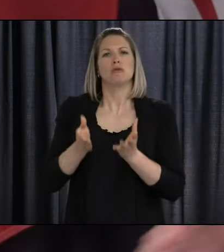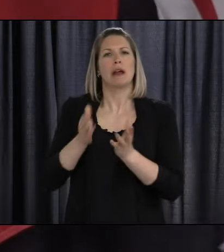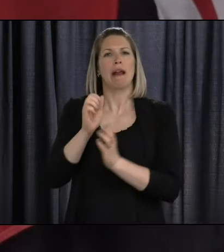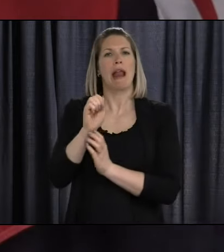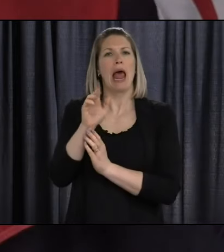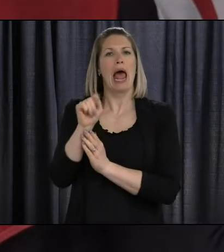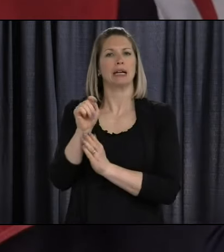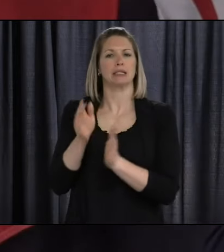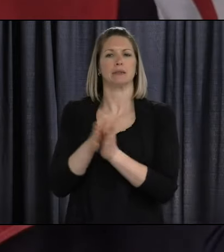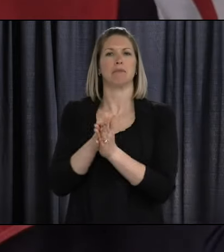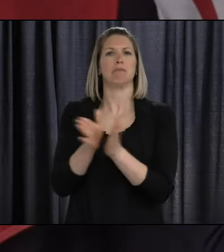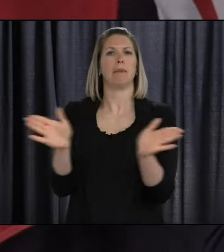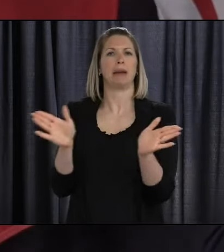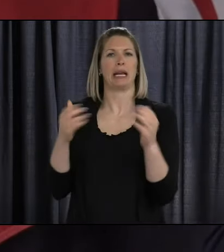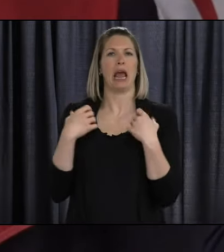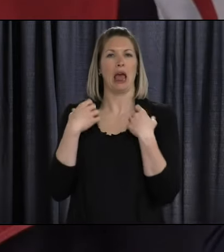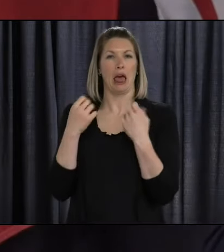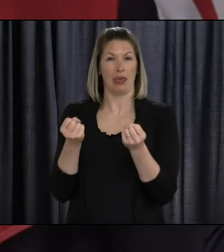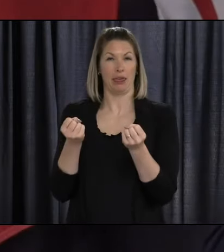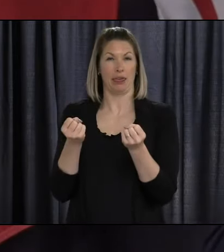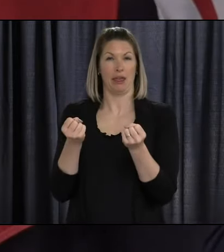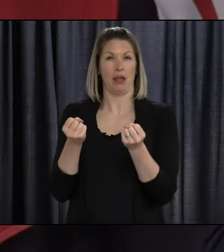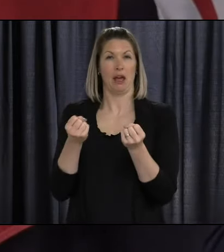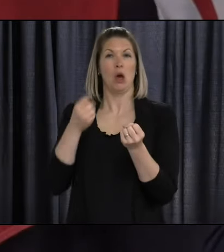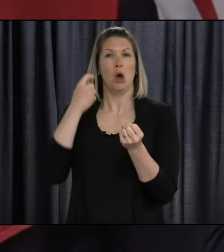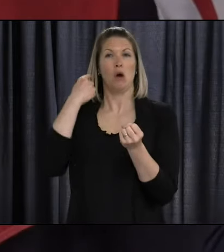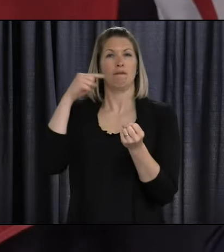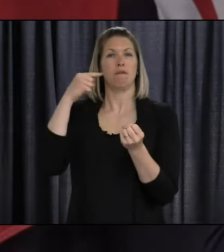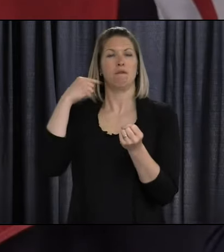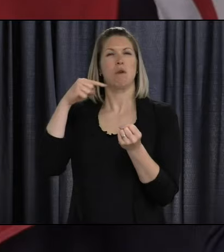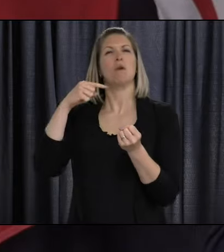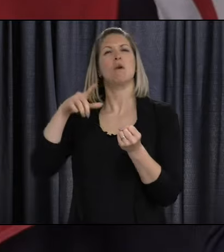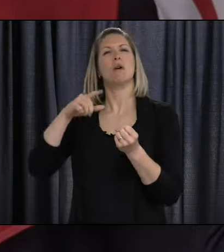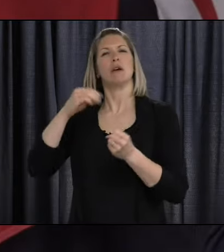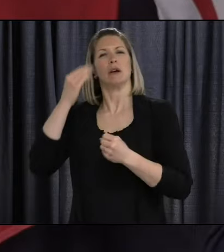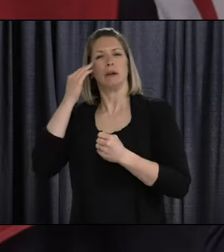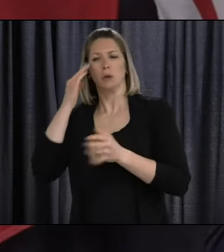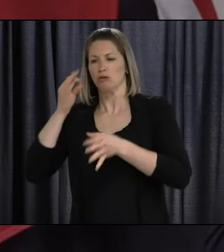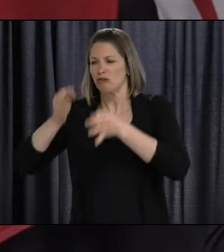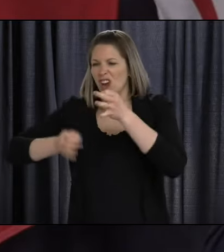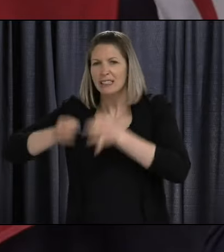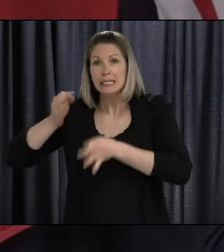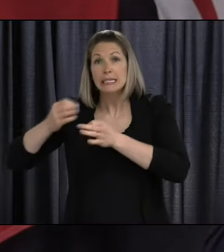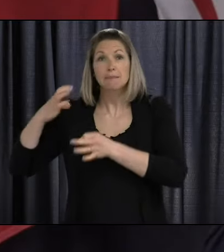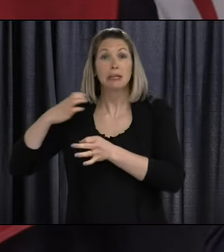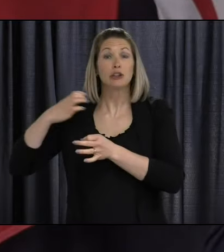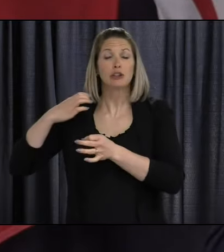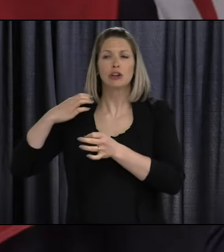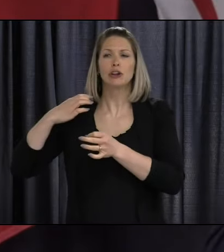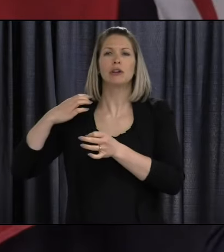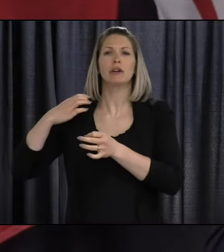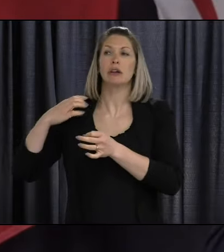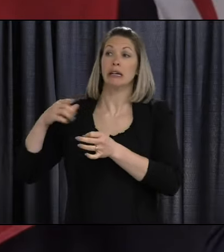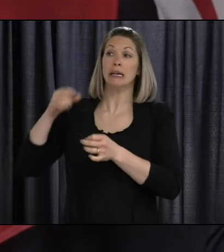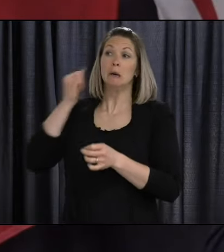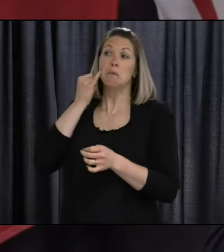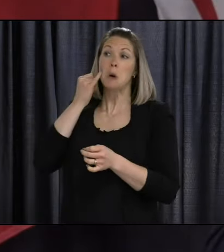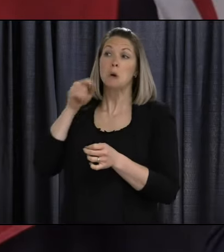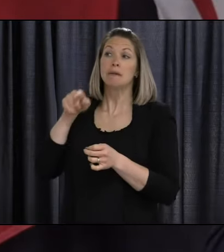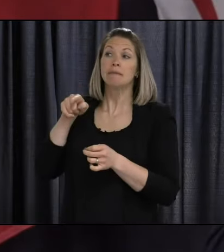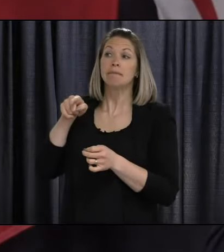And this will follow up, this will allow for such things as the Minister of Justice, upon request